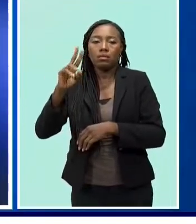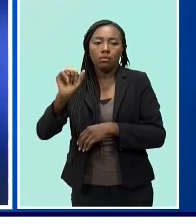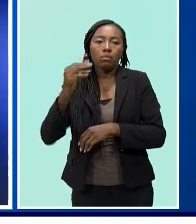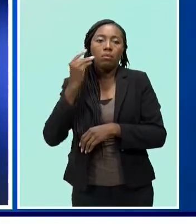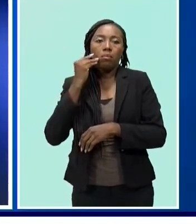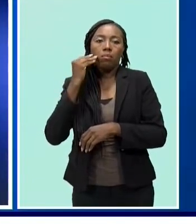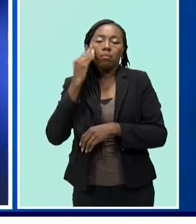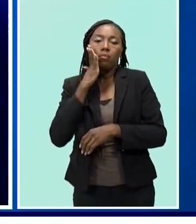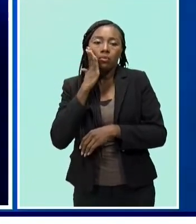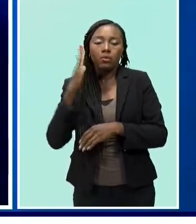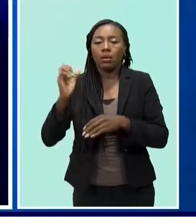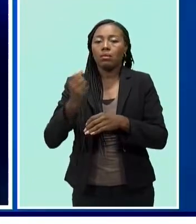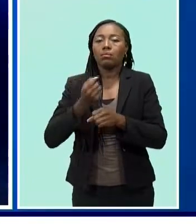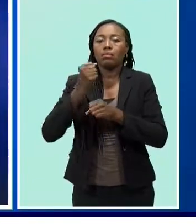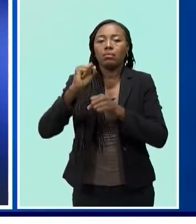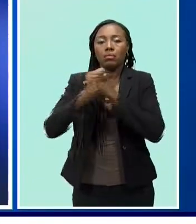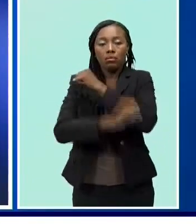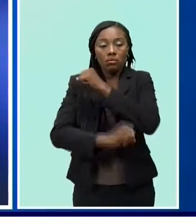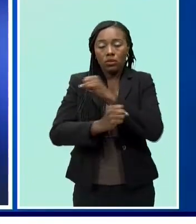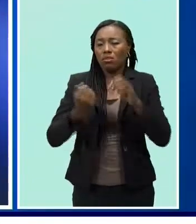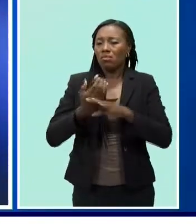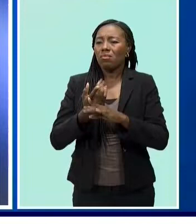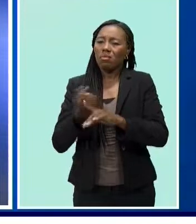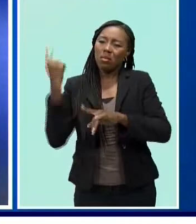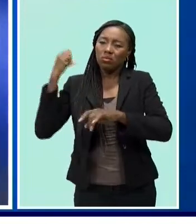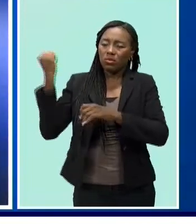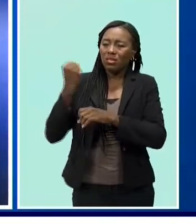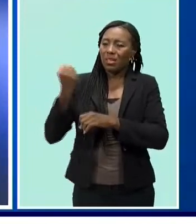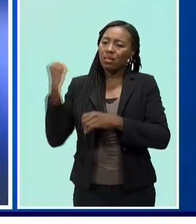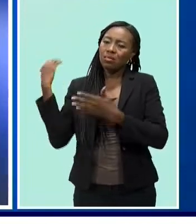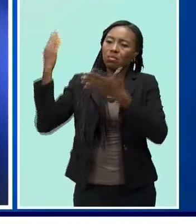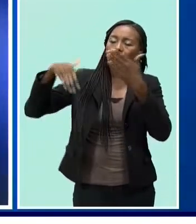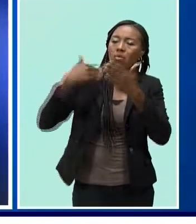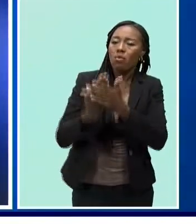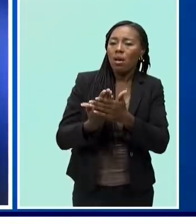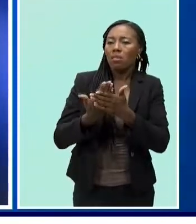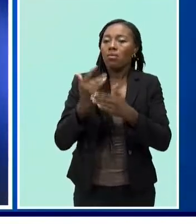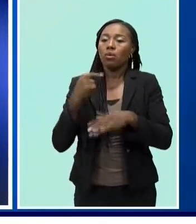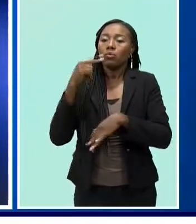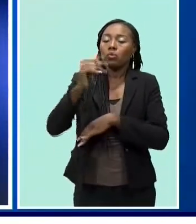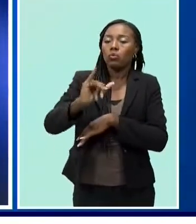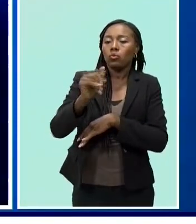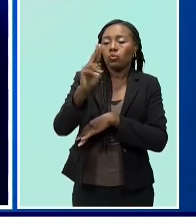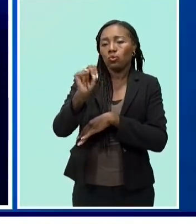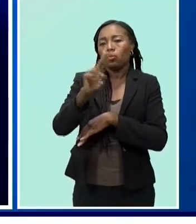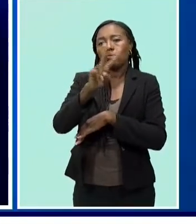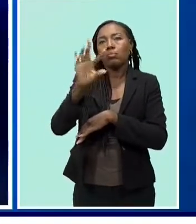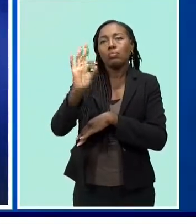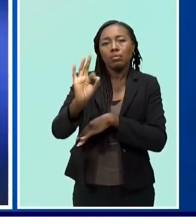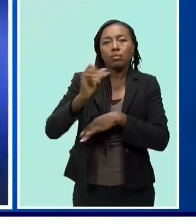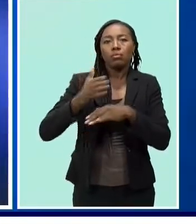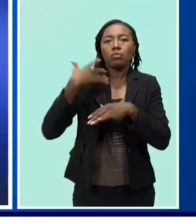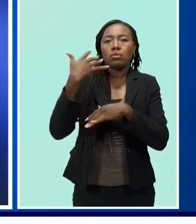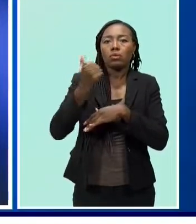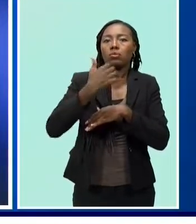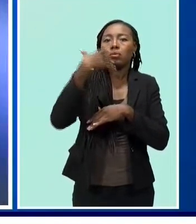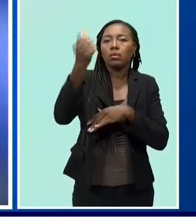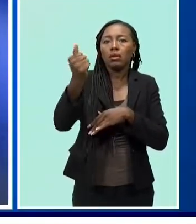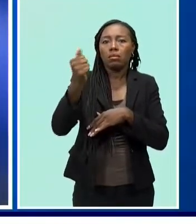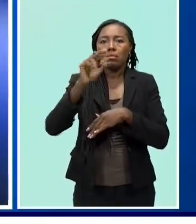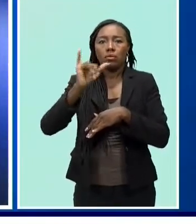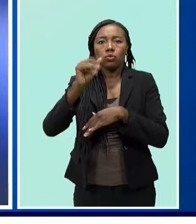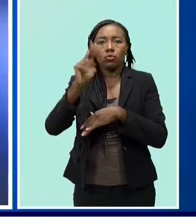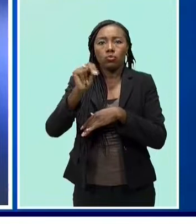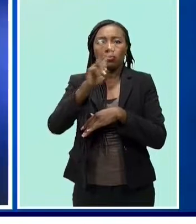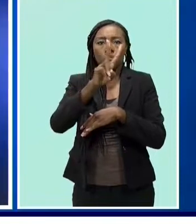arrived in Barbados last Saturday from the U.S. and are scheduled to leave this coming Saturday, but around 2:34 on Monday afternoon,